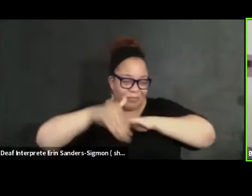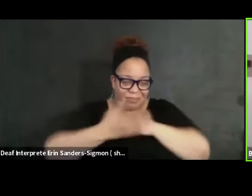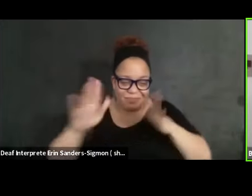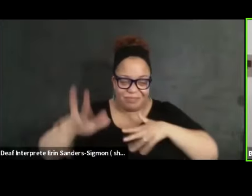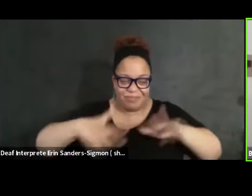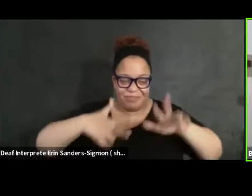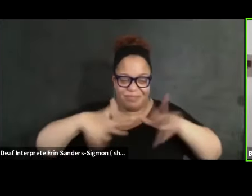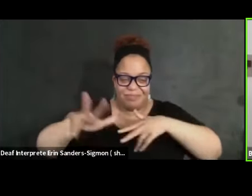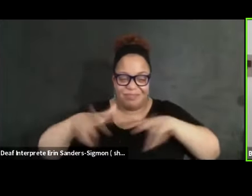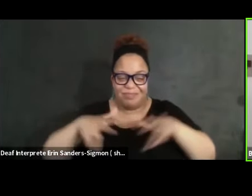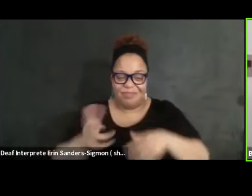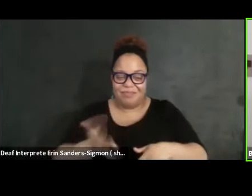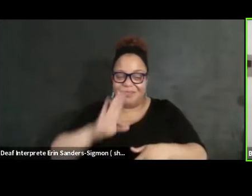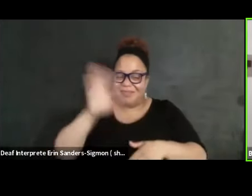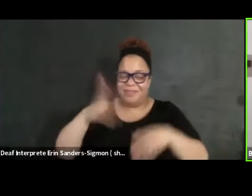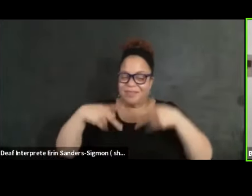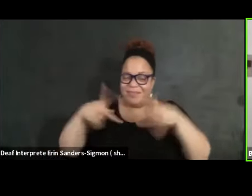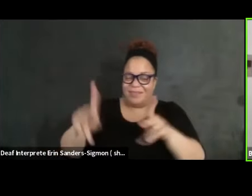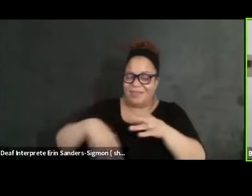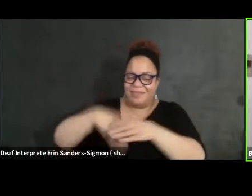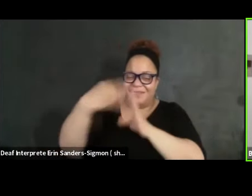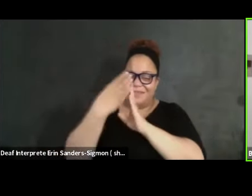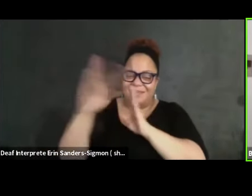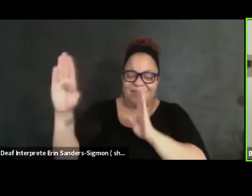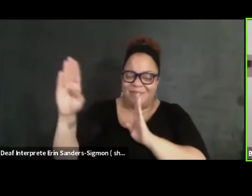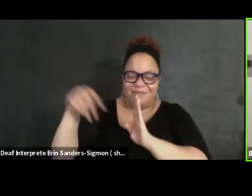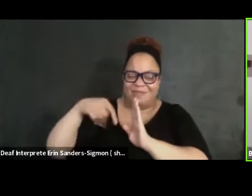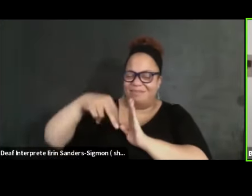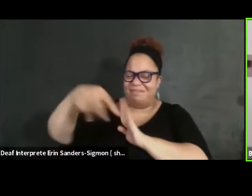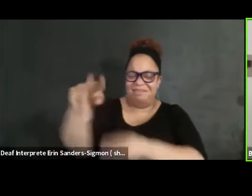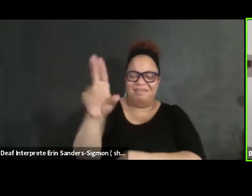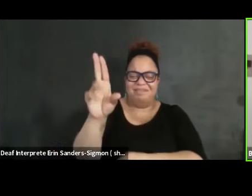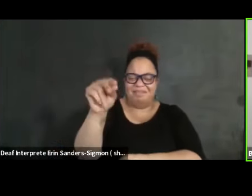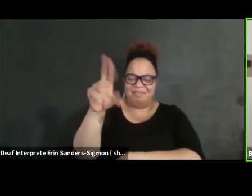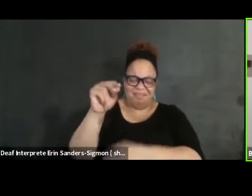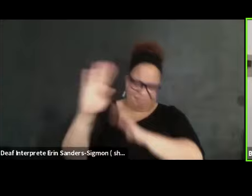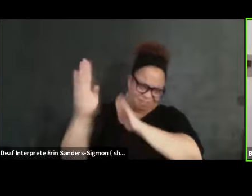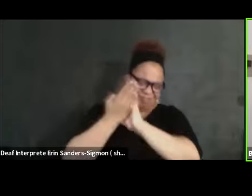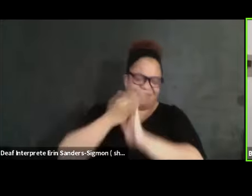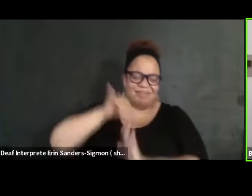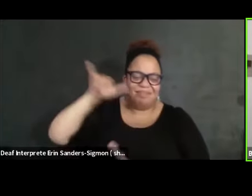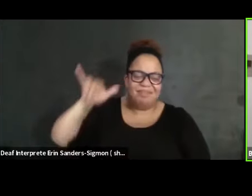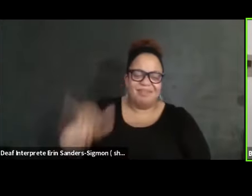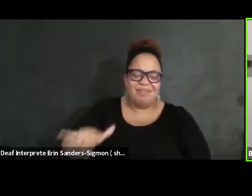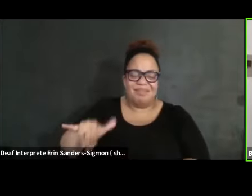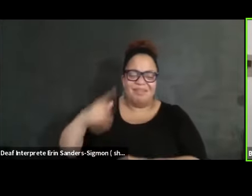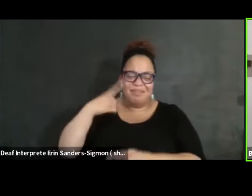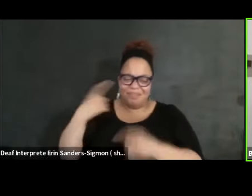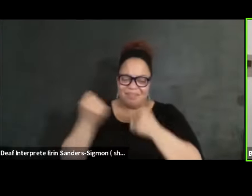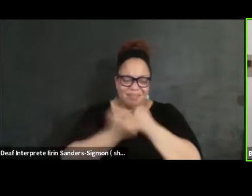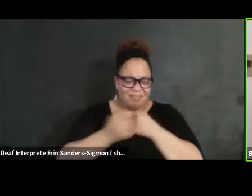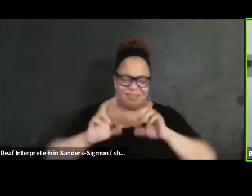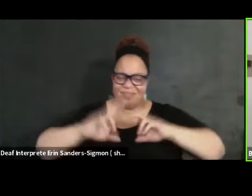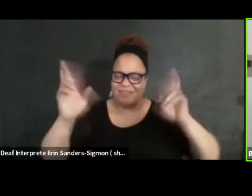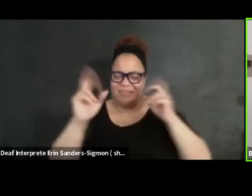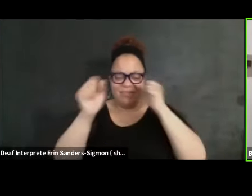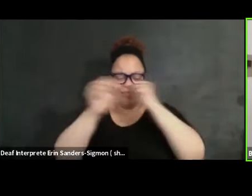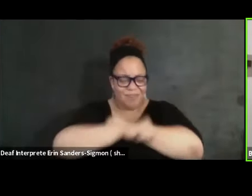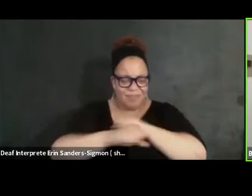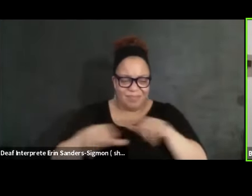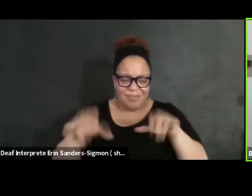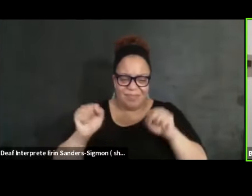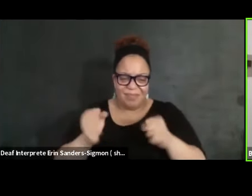first place ever. See a black boy ball his fist ever. See a black boy prepare for battle, streets taught him how to defend himself,